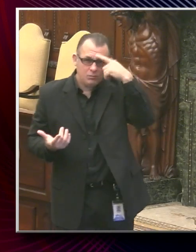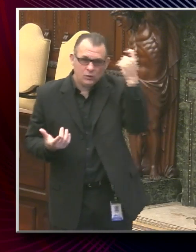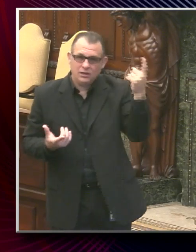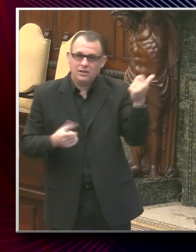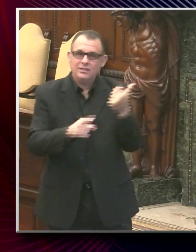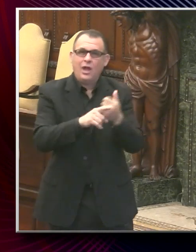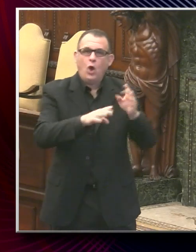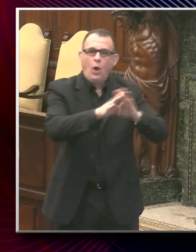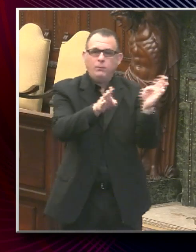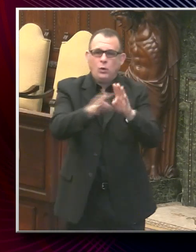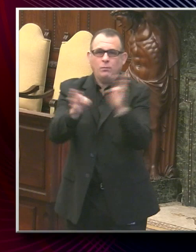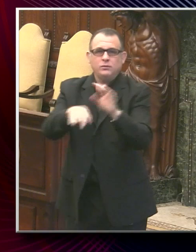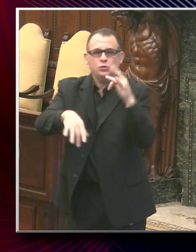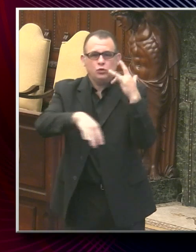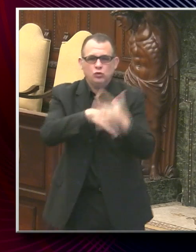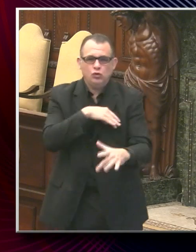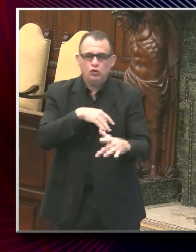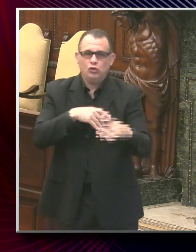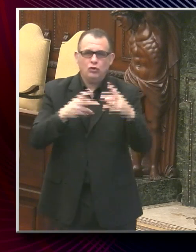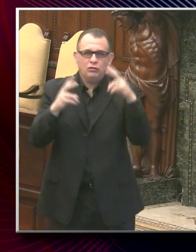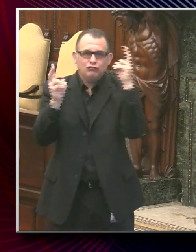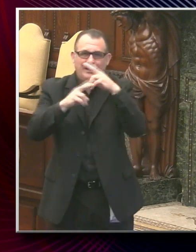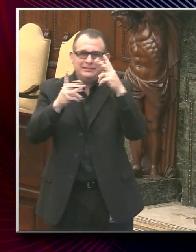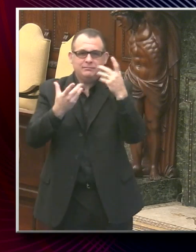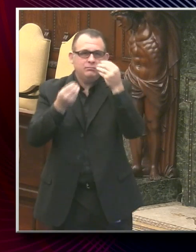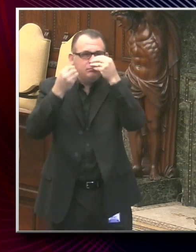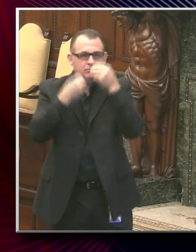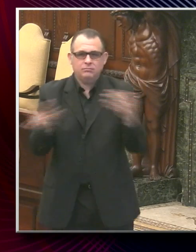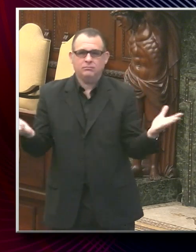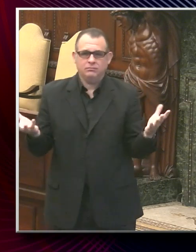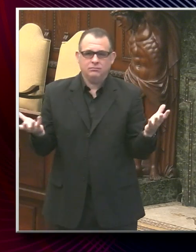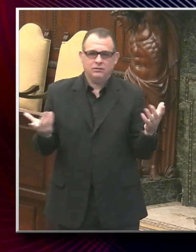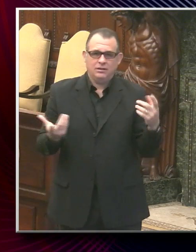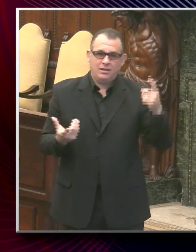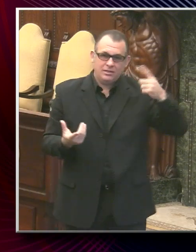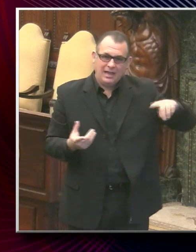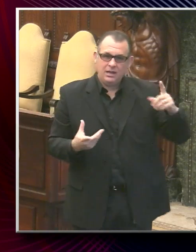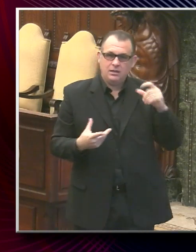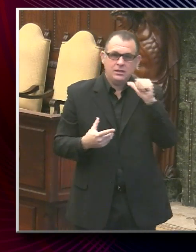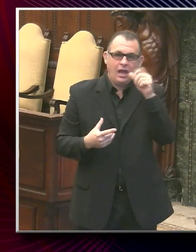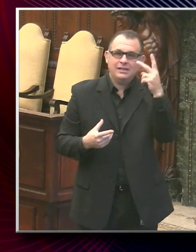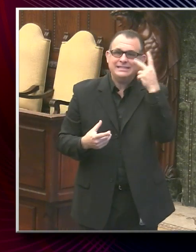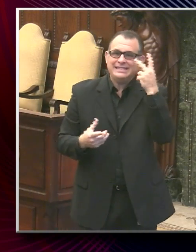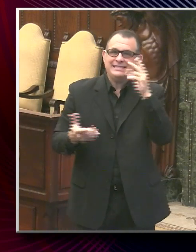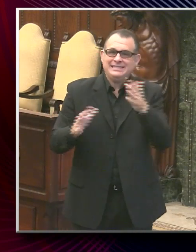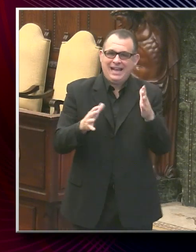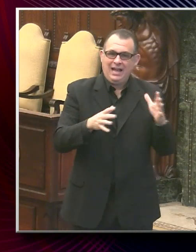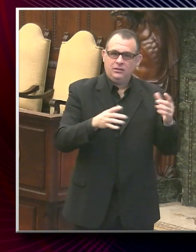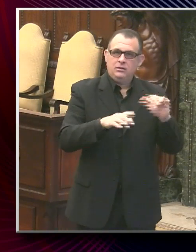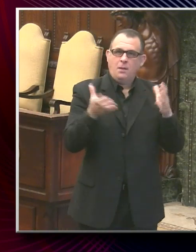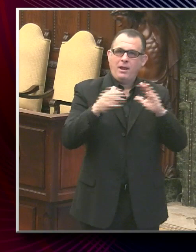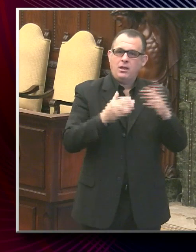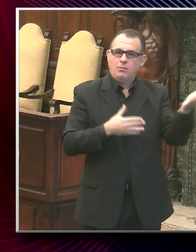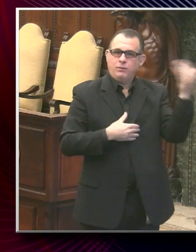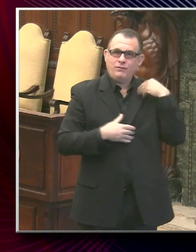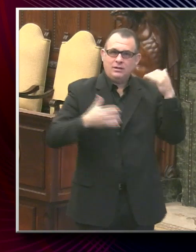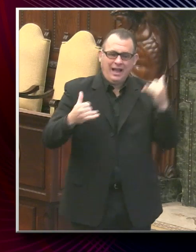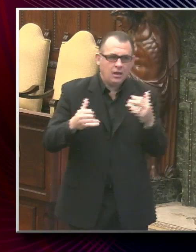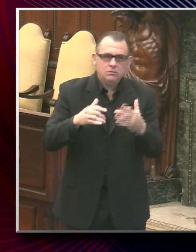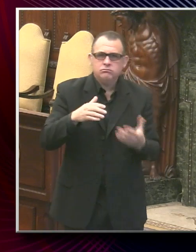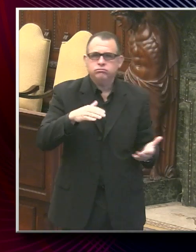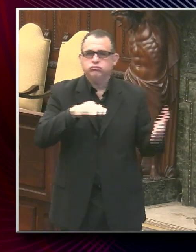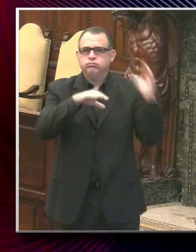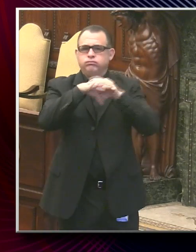recklessly. Initially, those sites were not seeing an increase in deaths, but they are now seeing increases in deaths. Cases are also increasing in